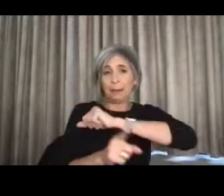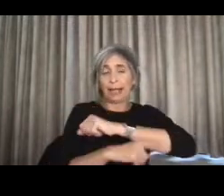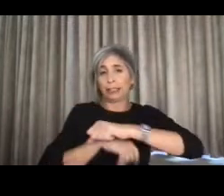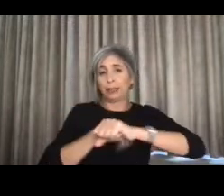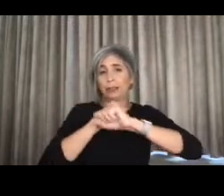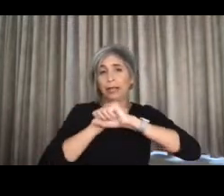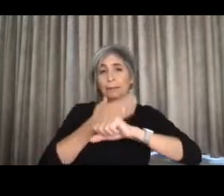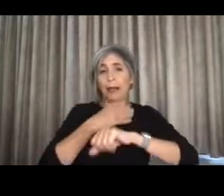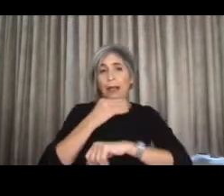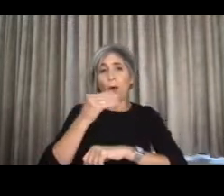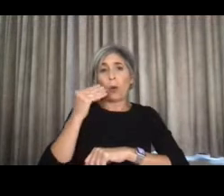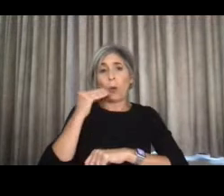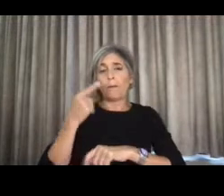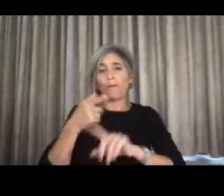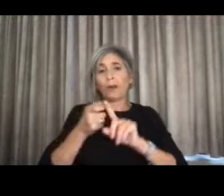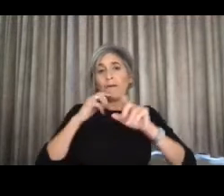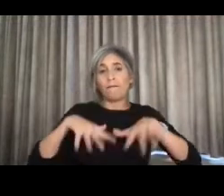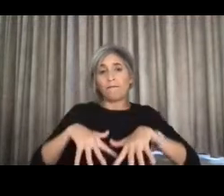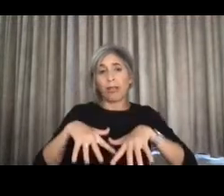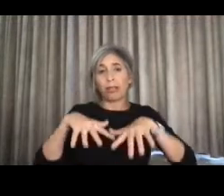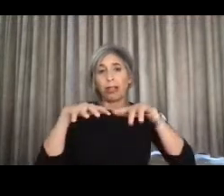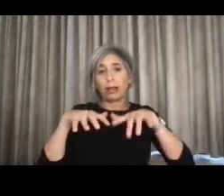flooding? Bill?